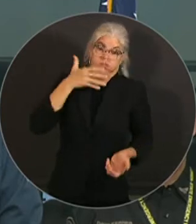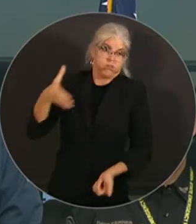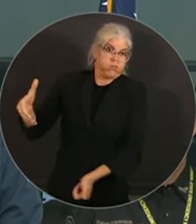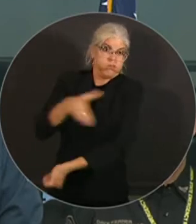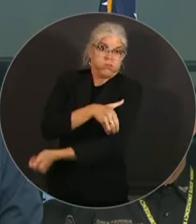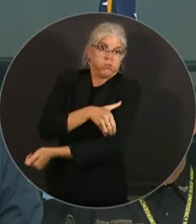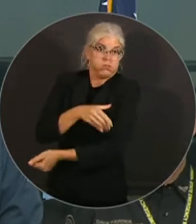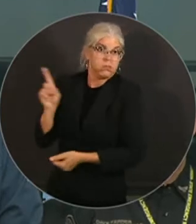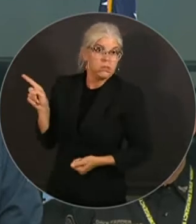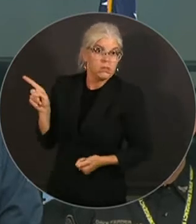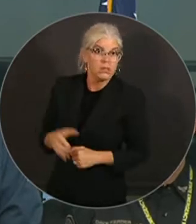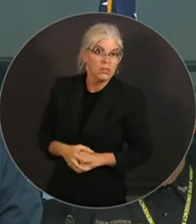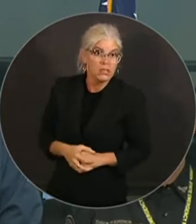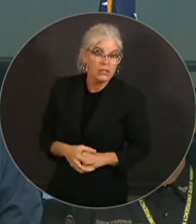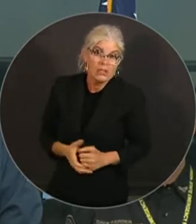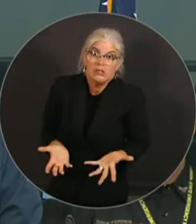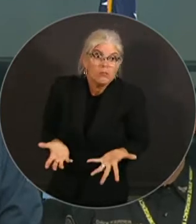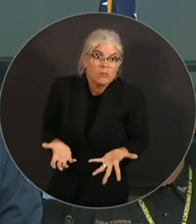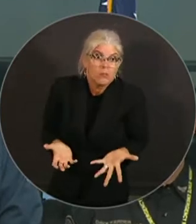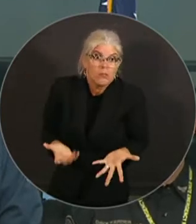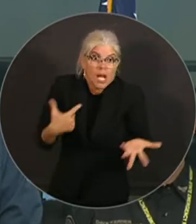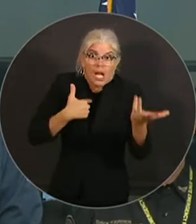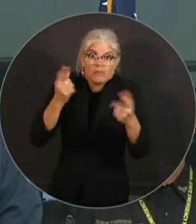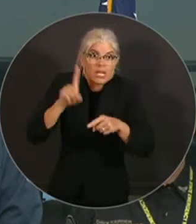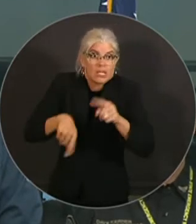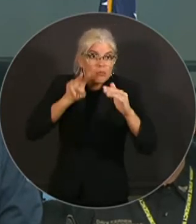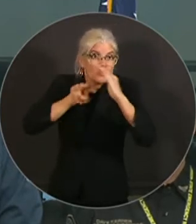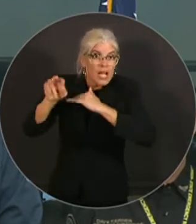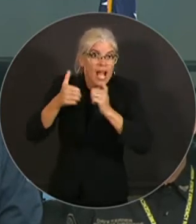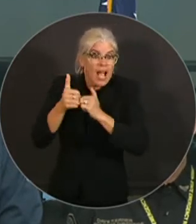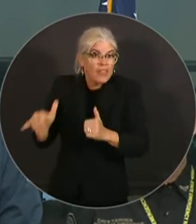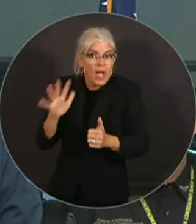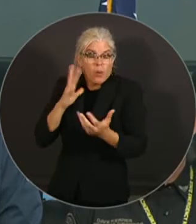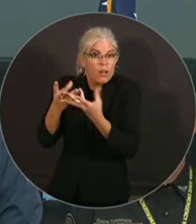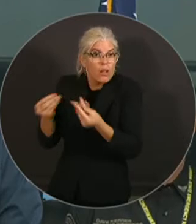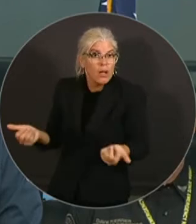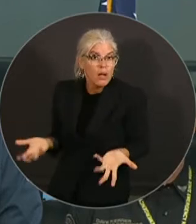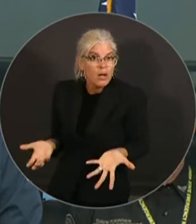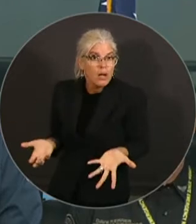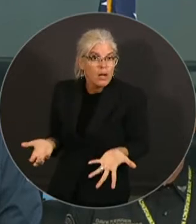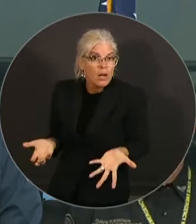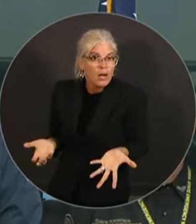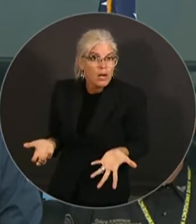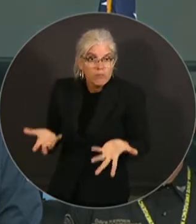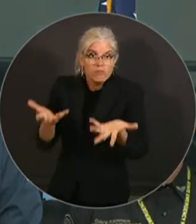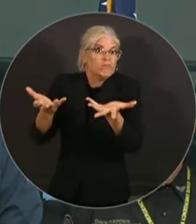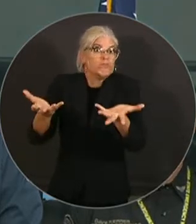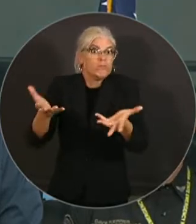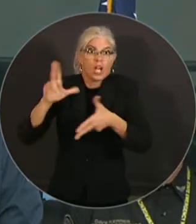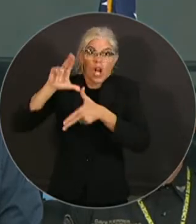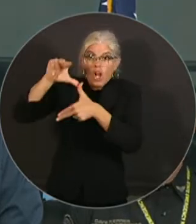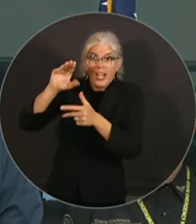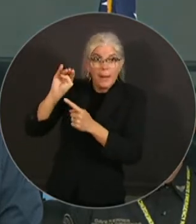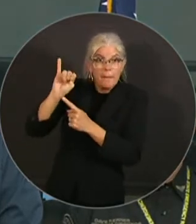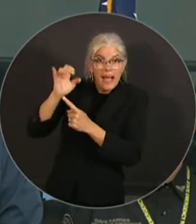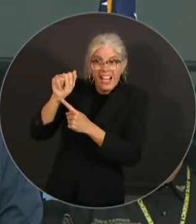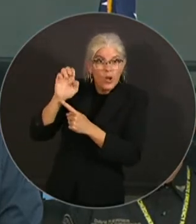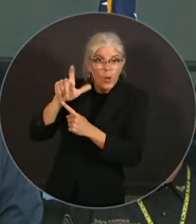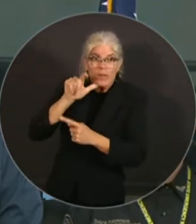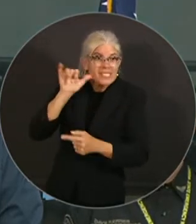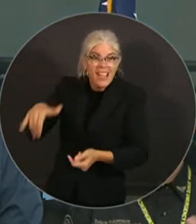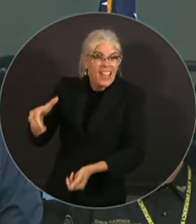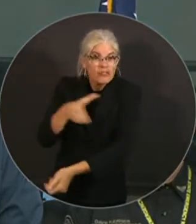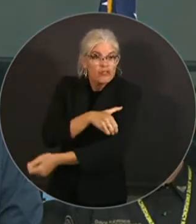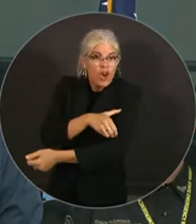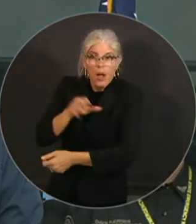And there's just no telling how that will end up. Hurricane Michael was not quite that powerful. I think it was 160 miles.